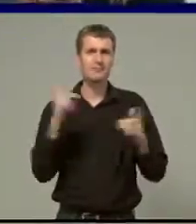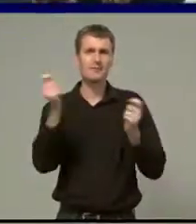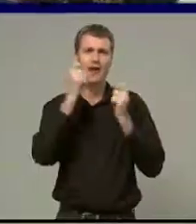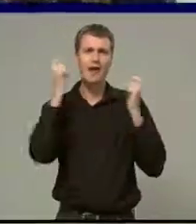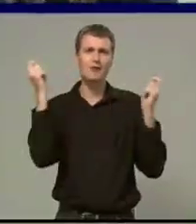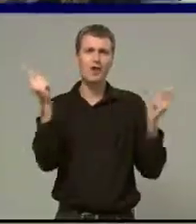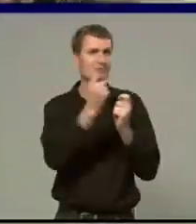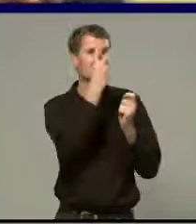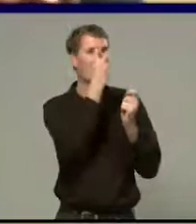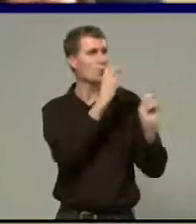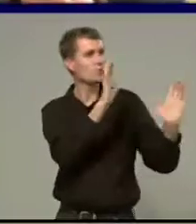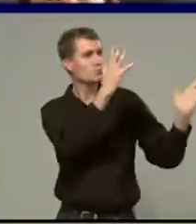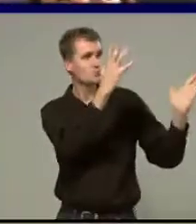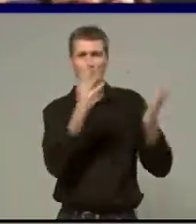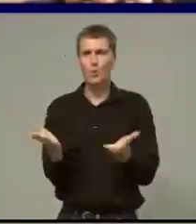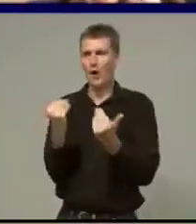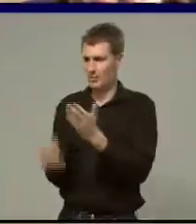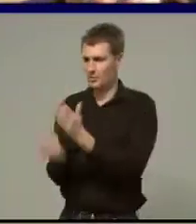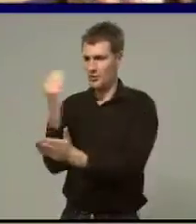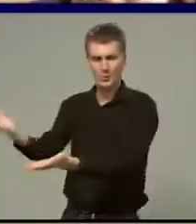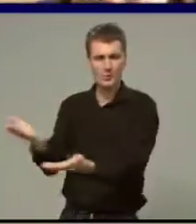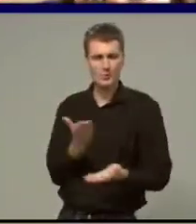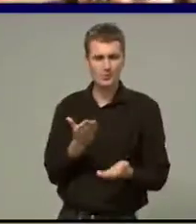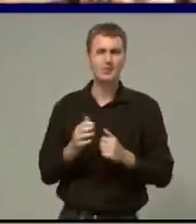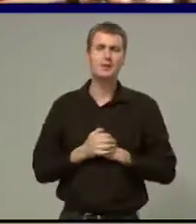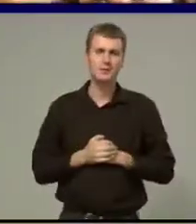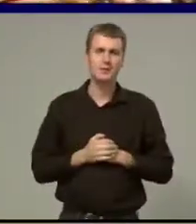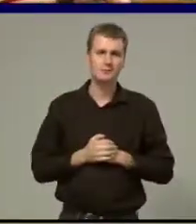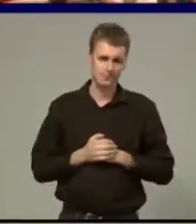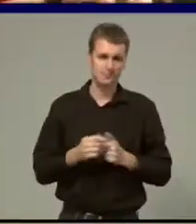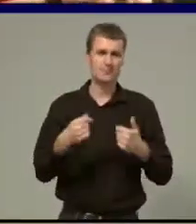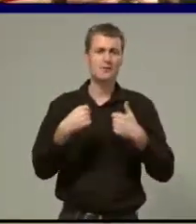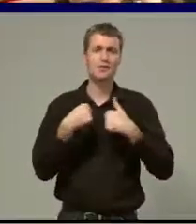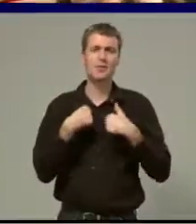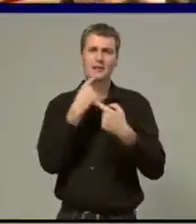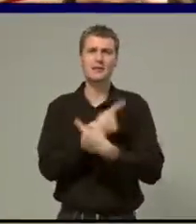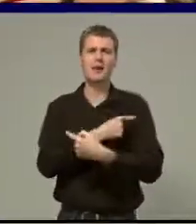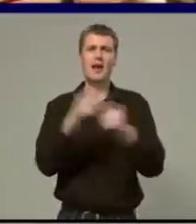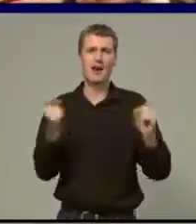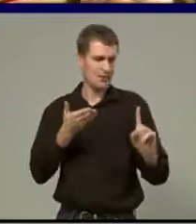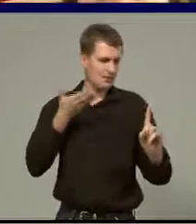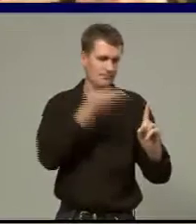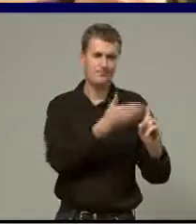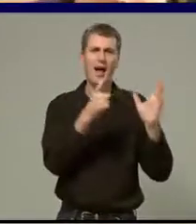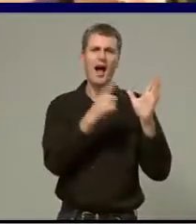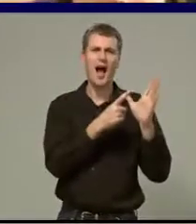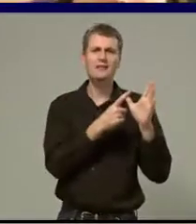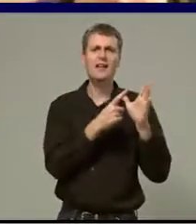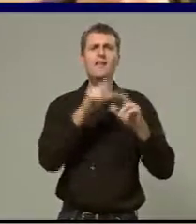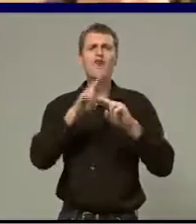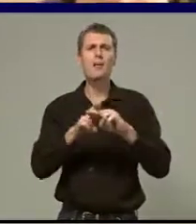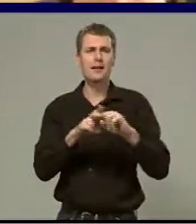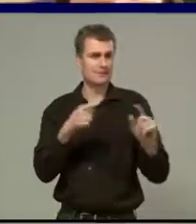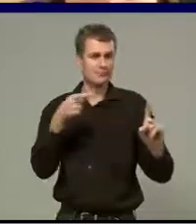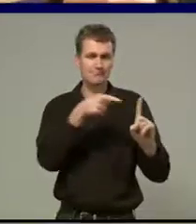Celebrating the old and welcoming in the new. I hereby declare that Ari Freeman is